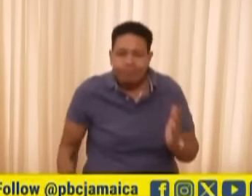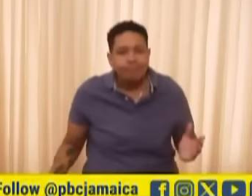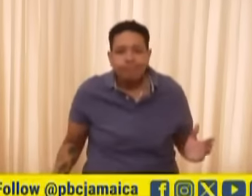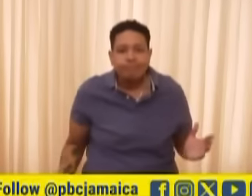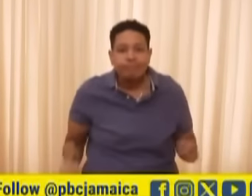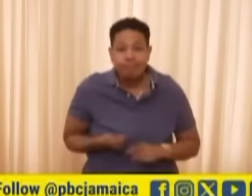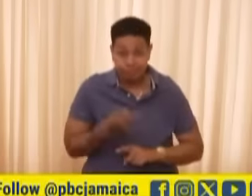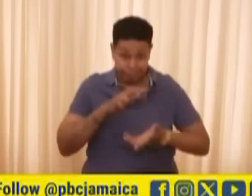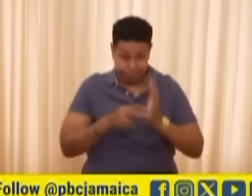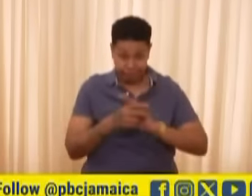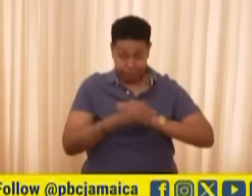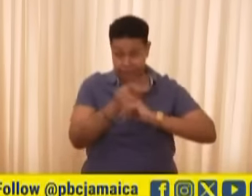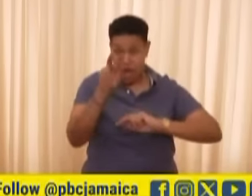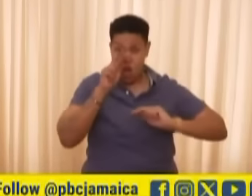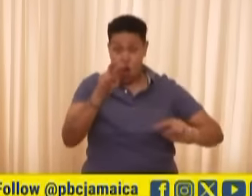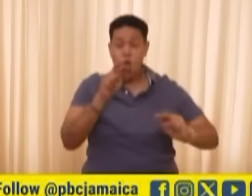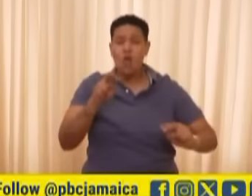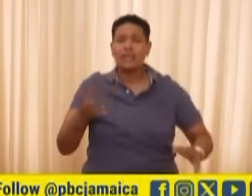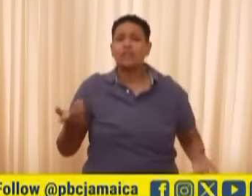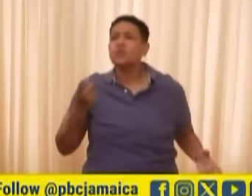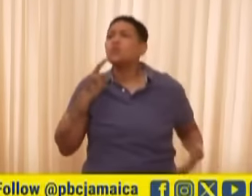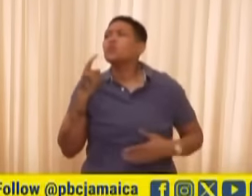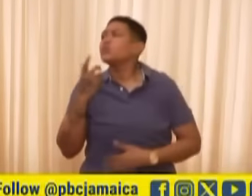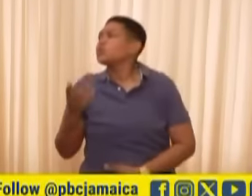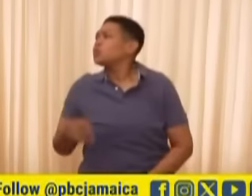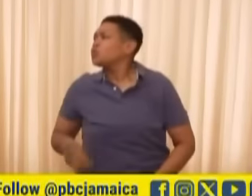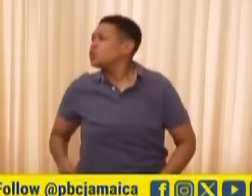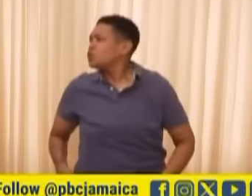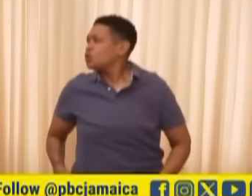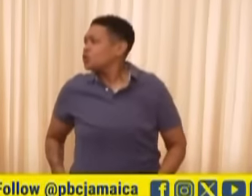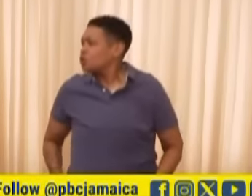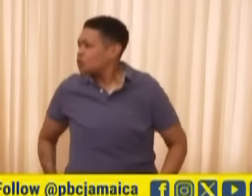And they are therefore looking to